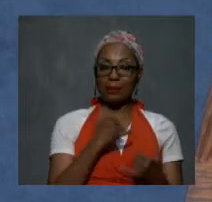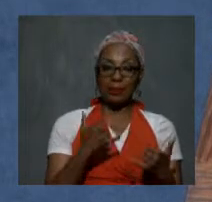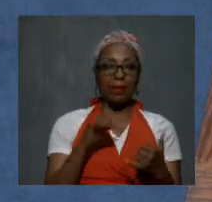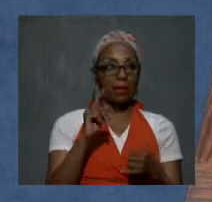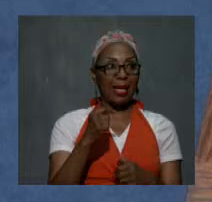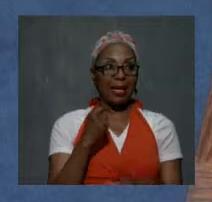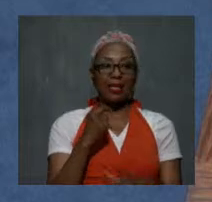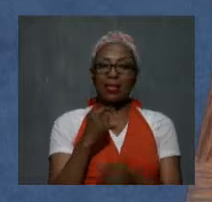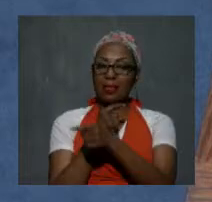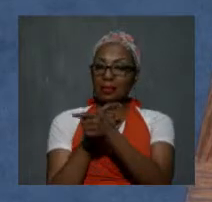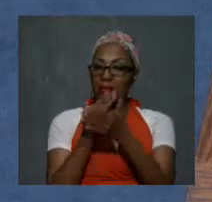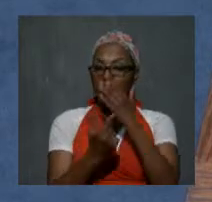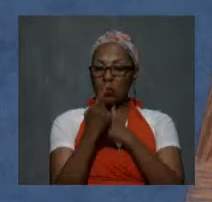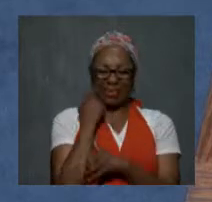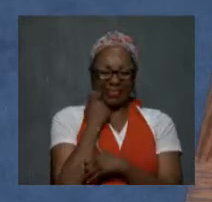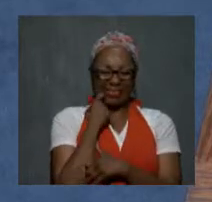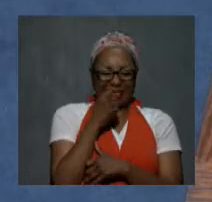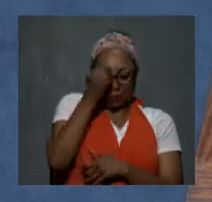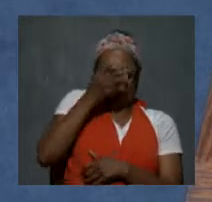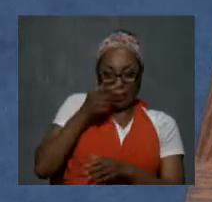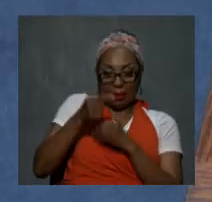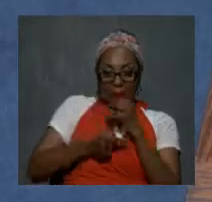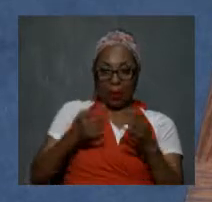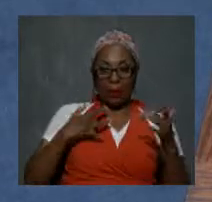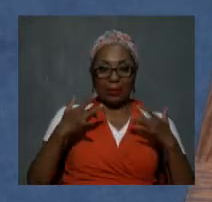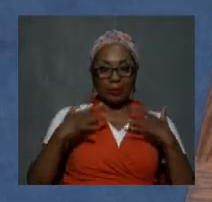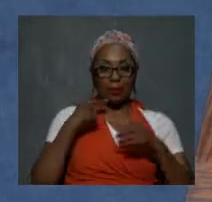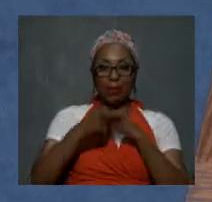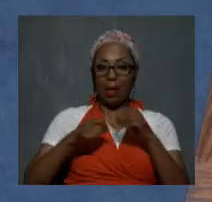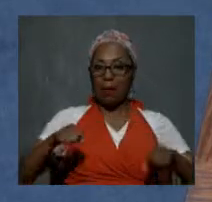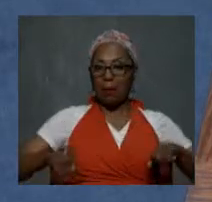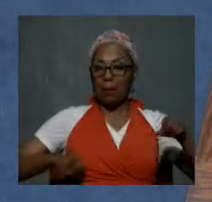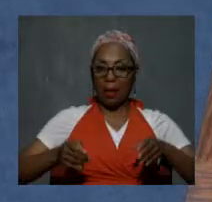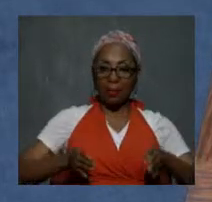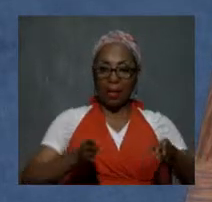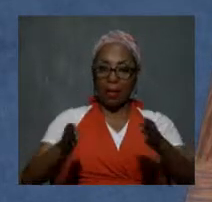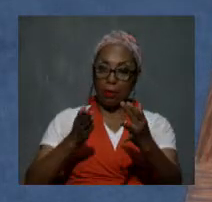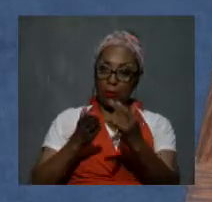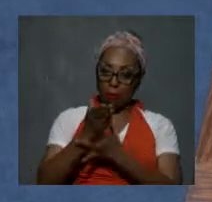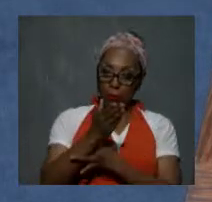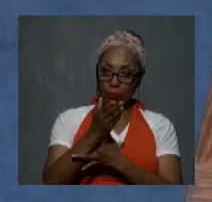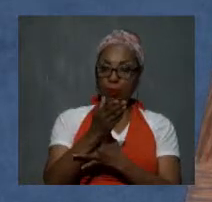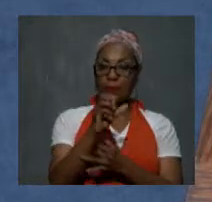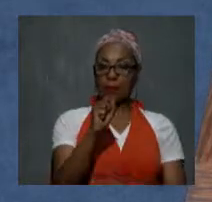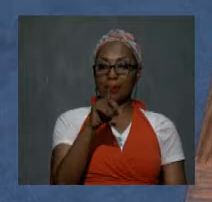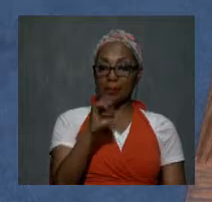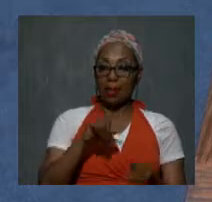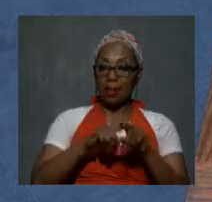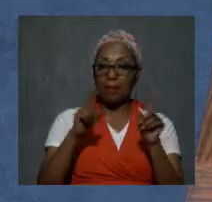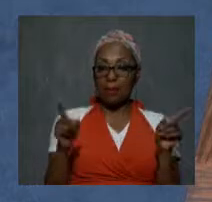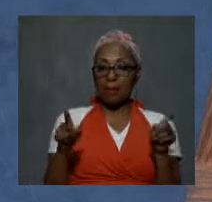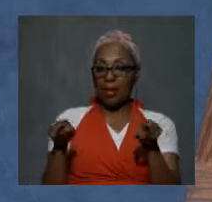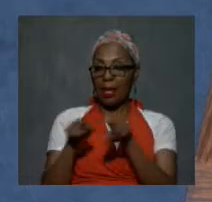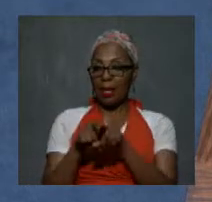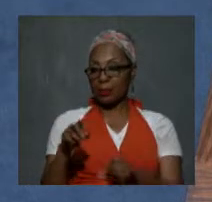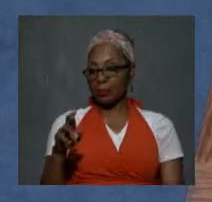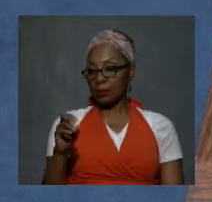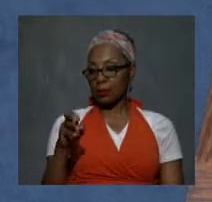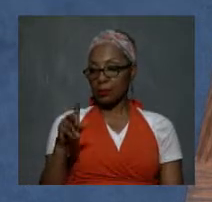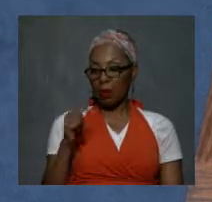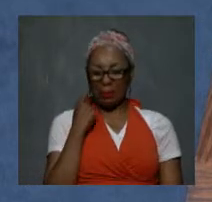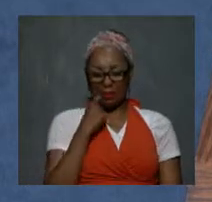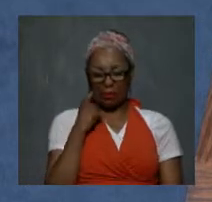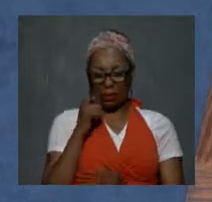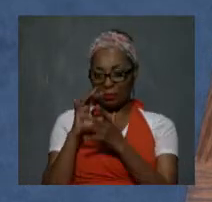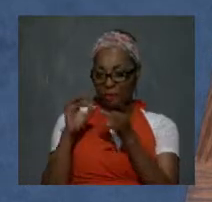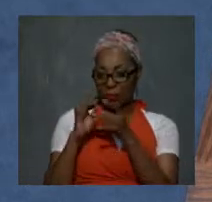just was made aware yesterday afternoon of the concern about bike path through the site, but as Robert had mentioned, one of the